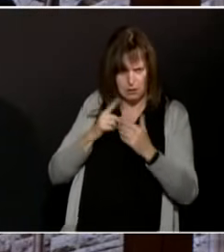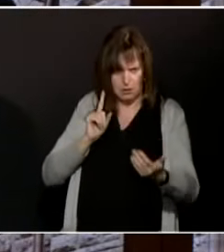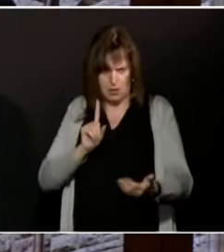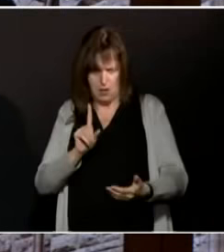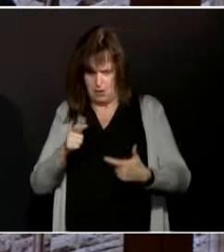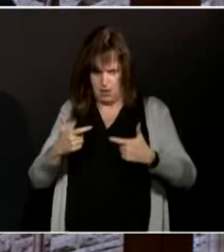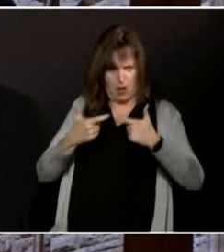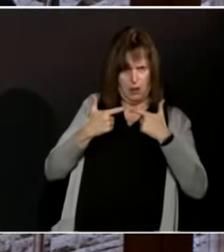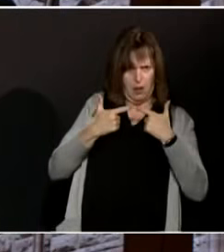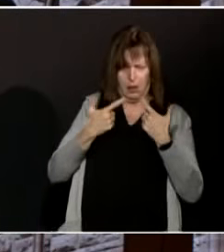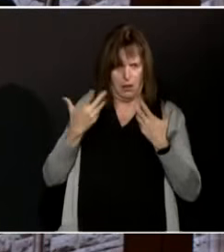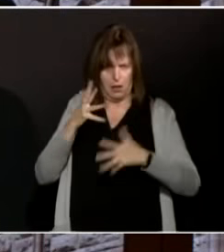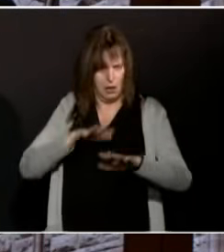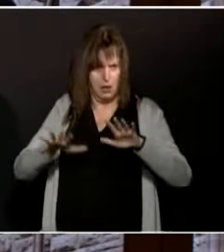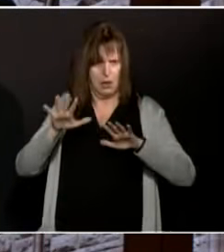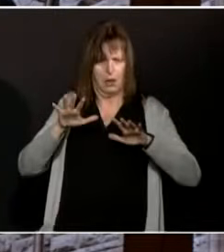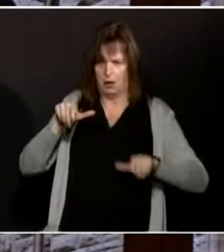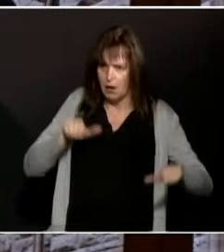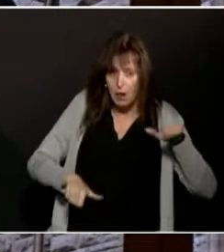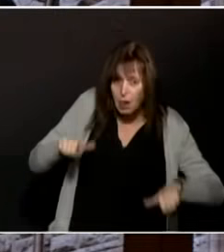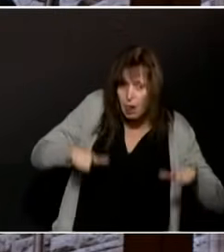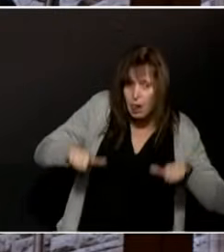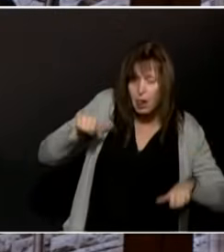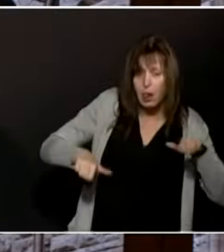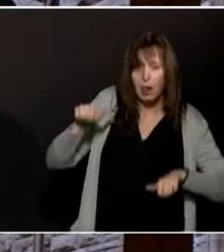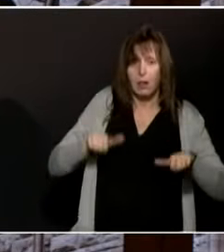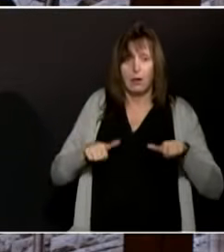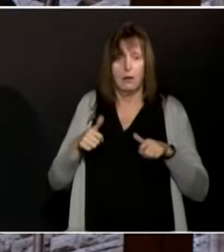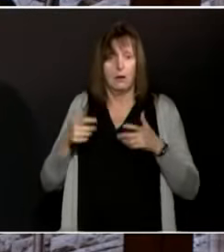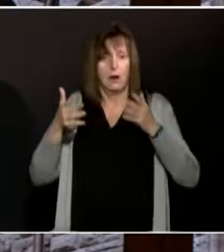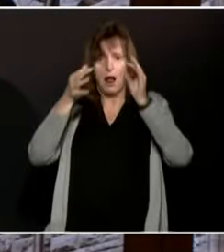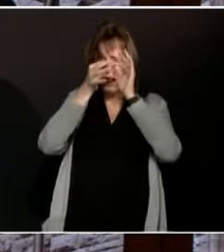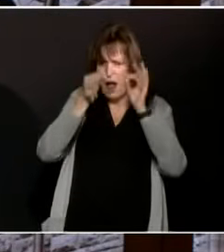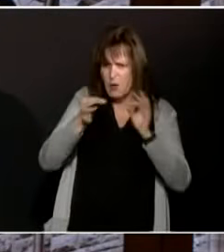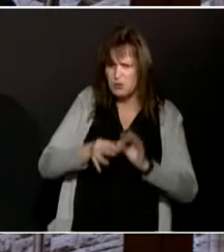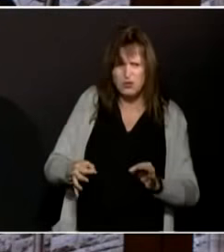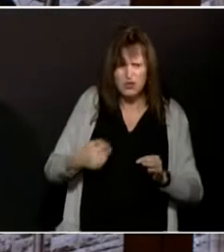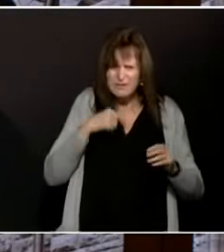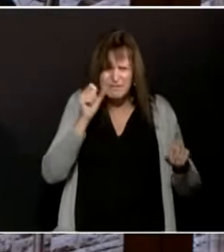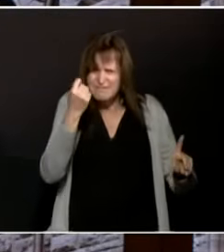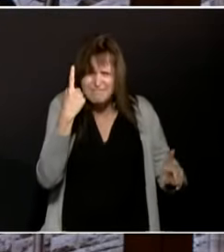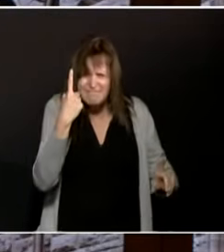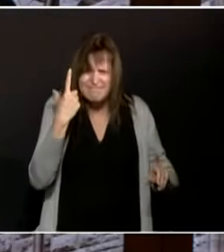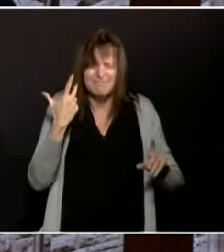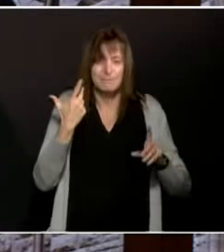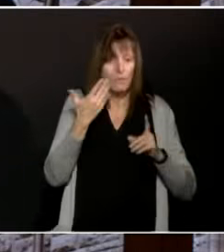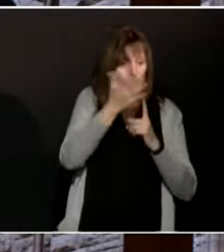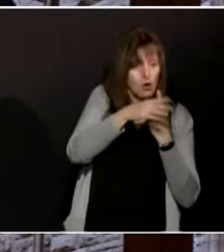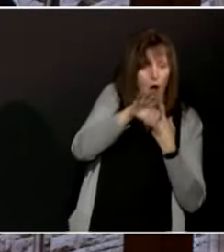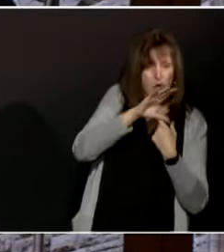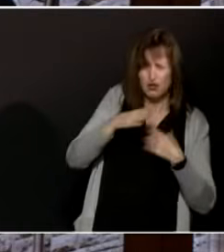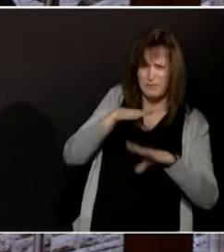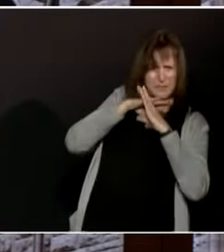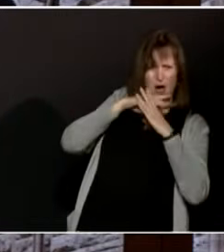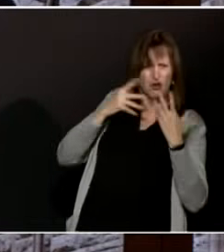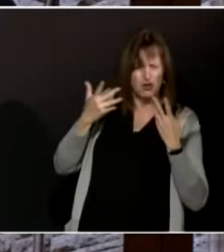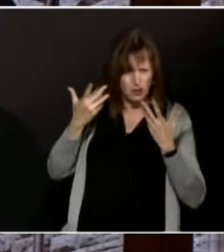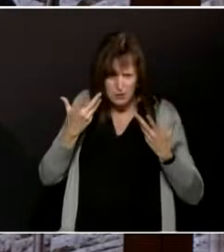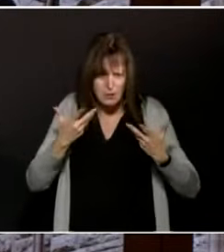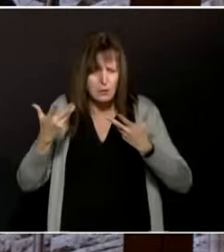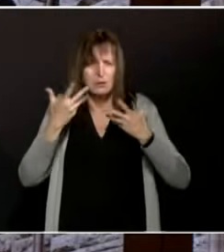There may be some language issues. There may be some cultural issues. And we're saying as a community in that area, when we identify as a high-risk